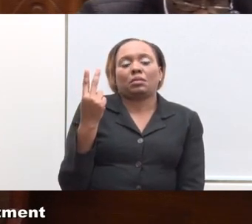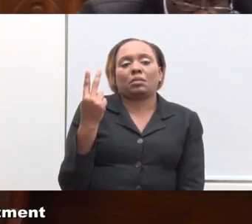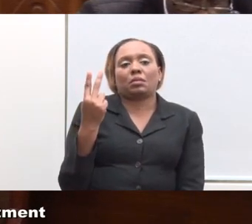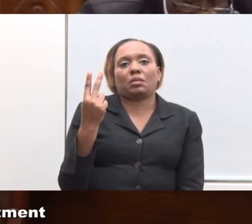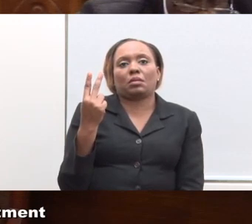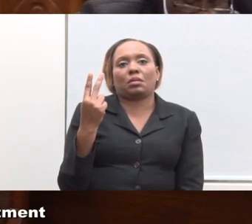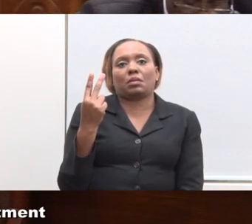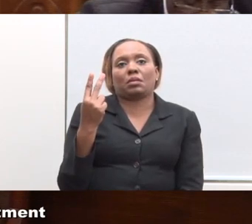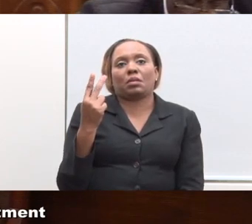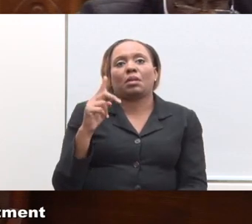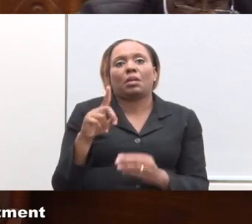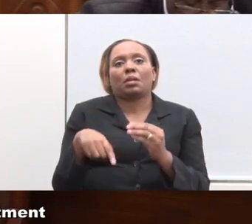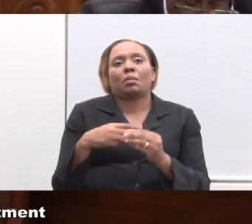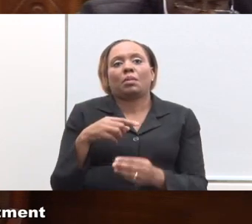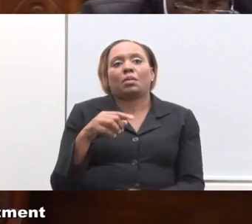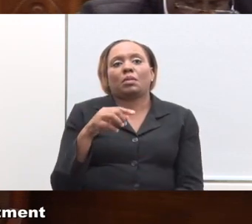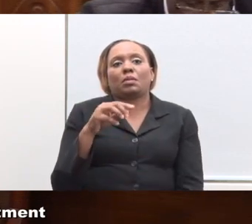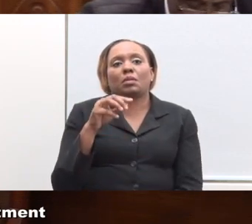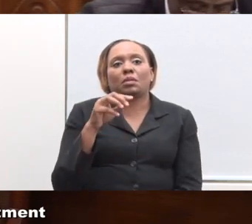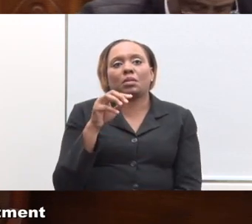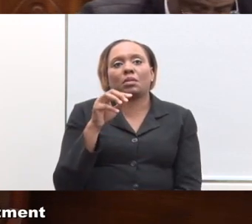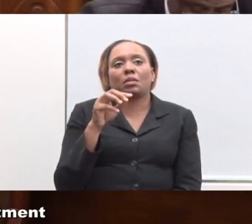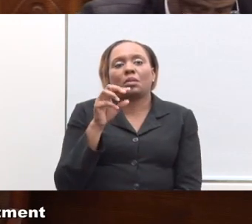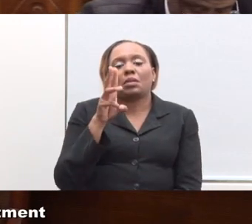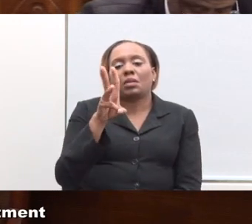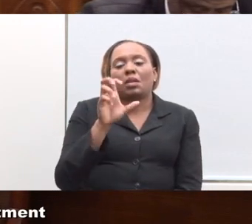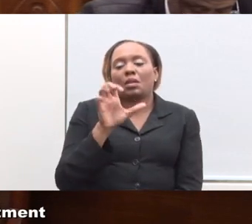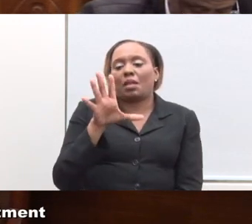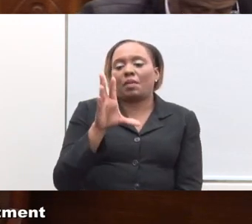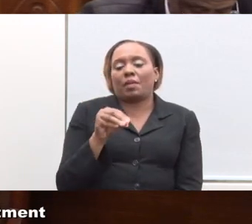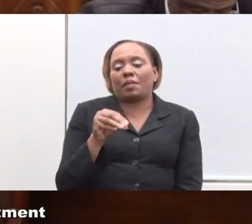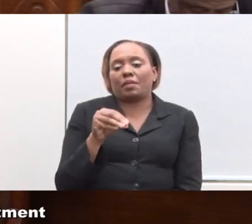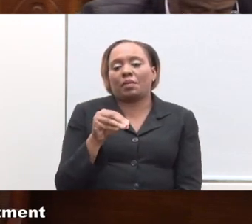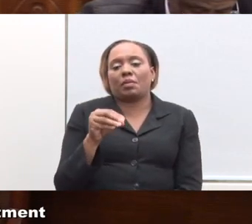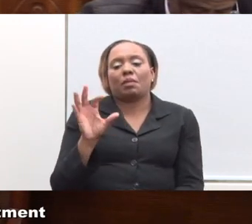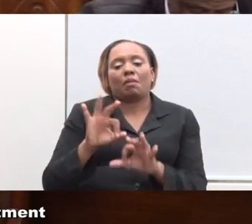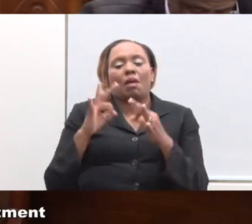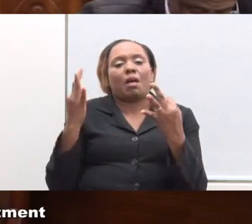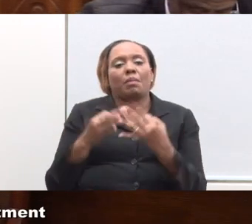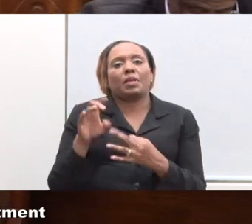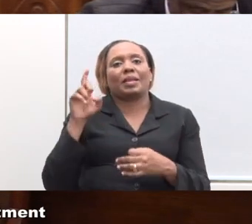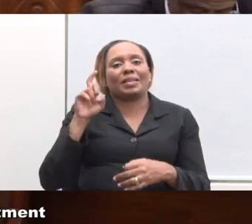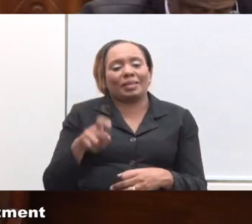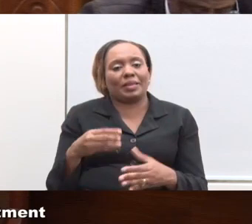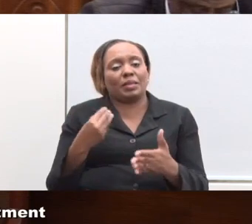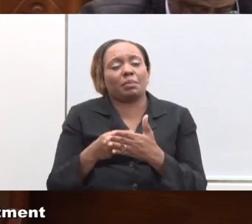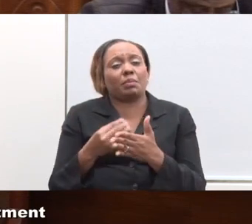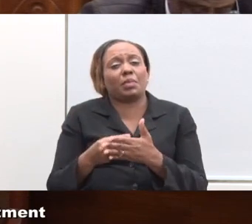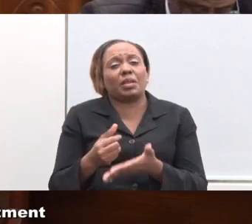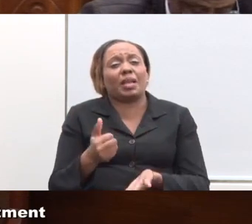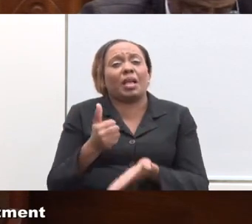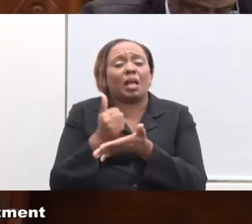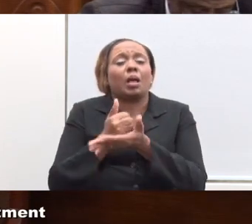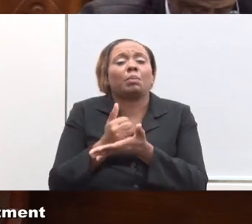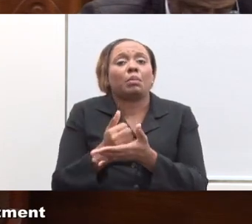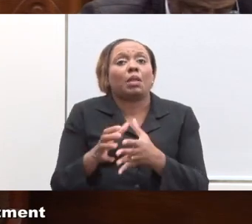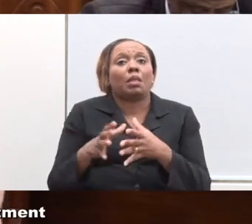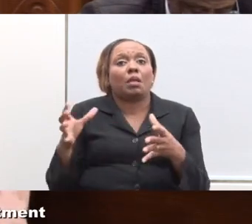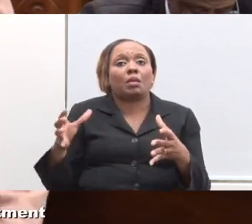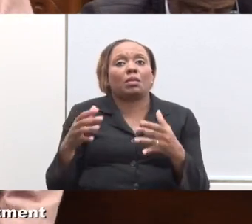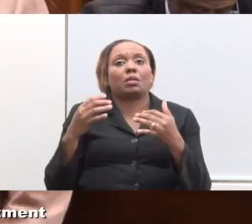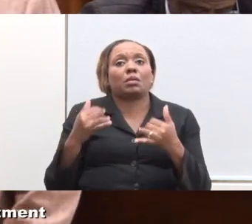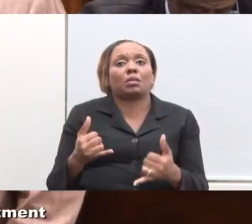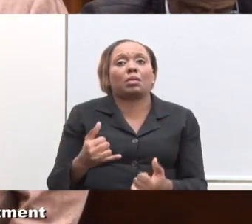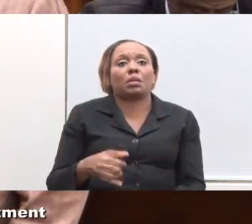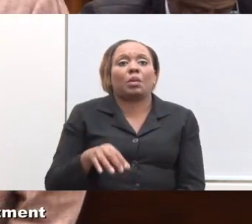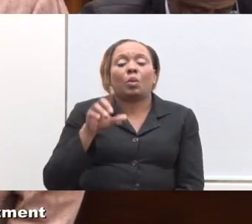the 650 most vulnerable families. We have now agreed to increase that number to